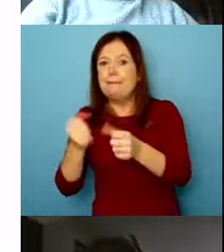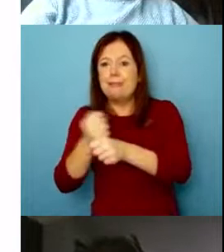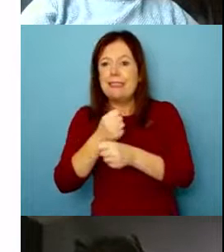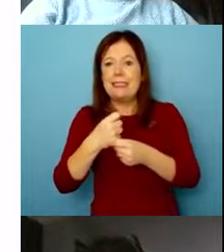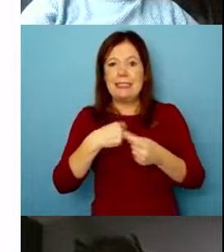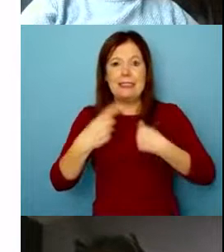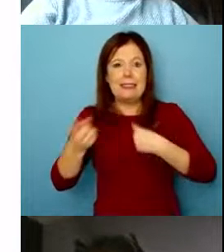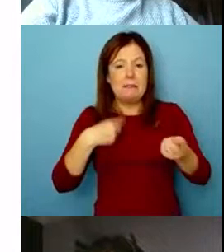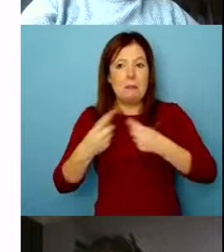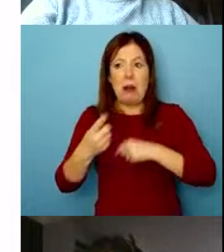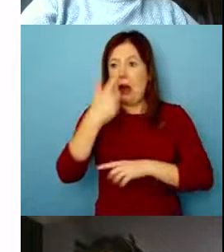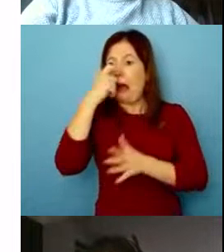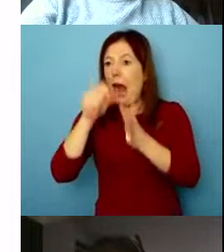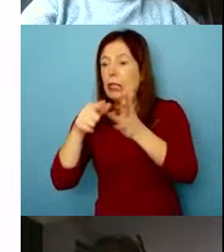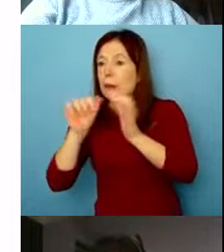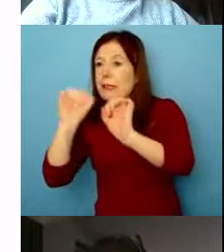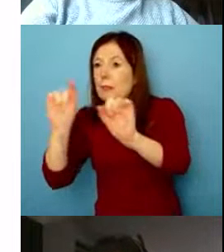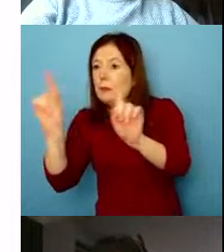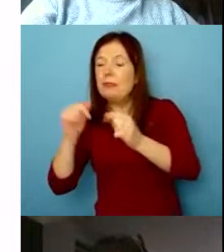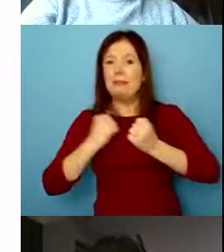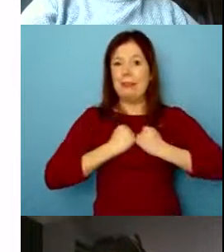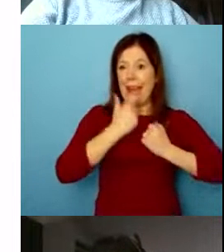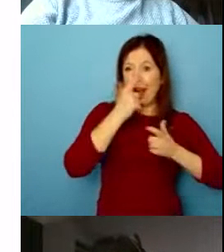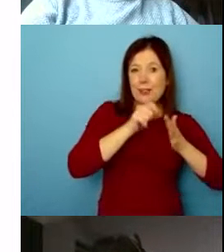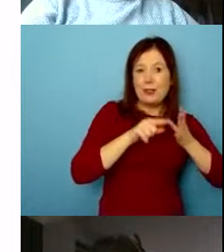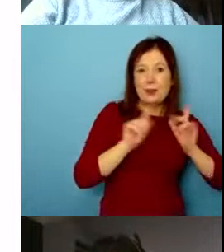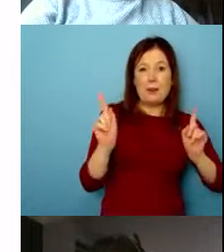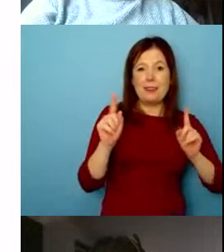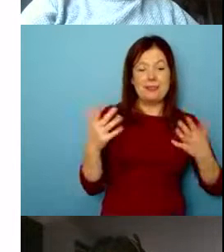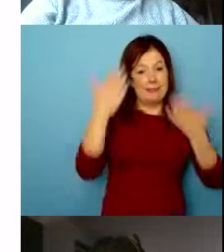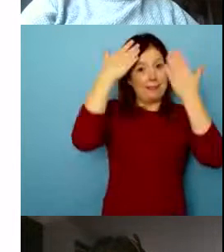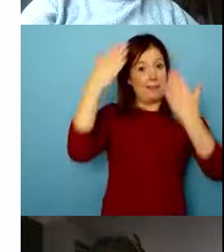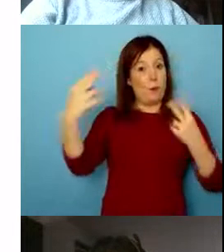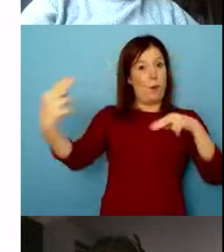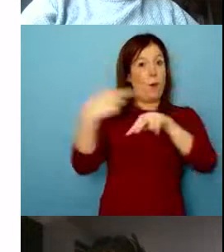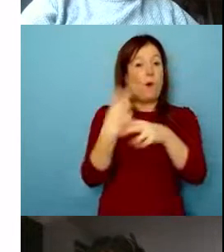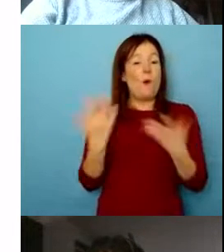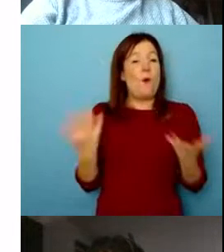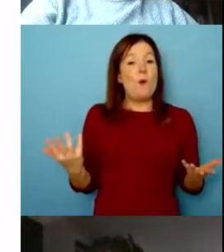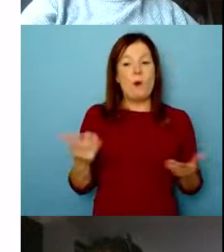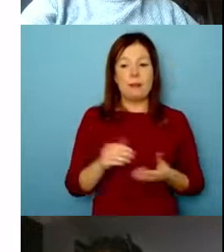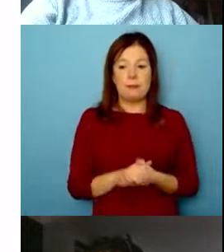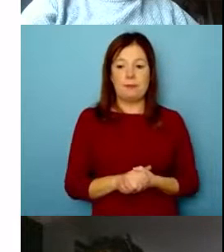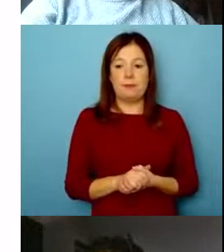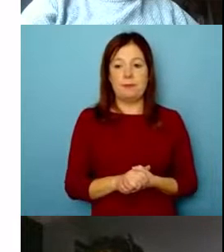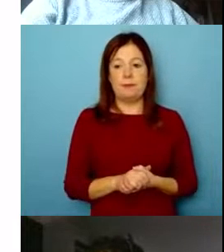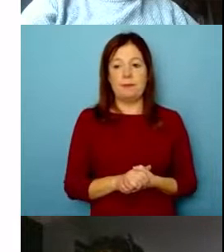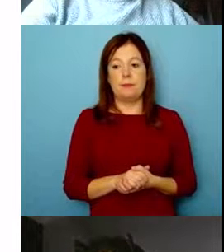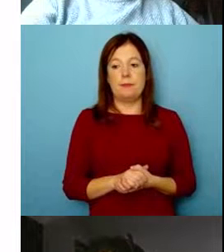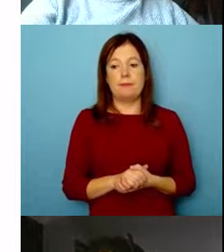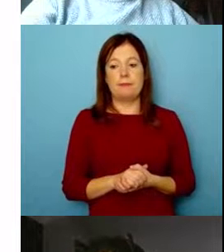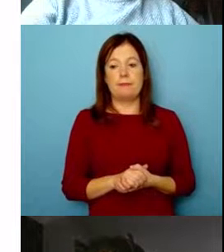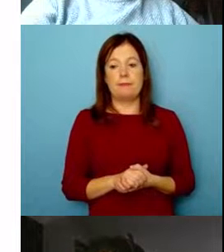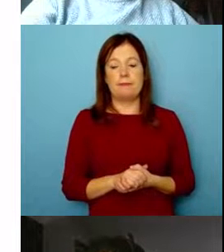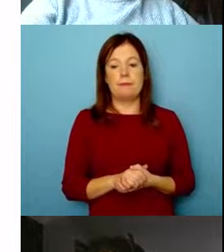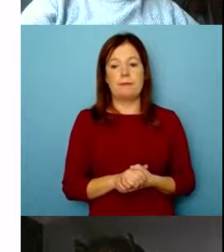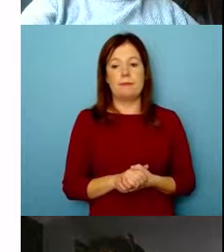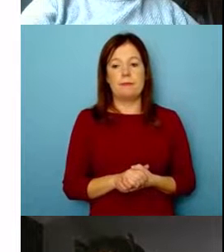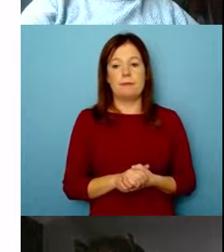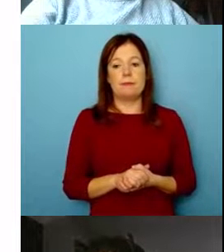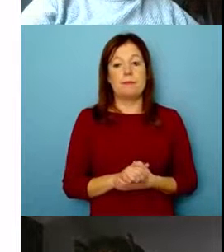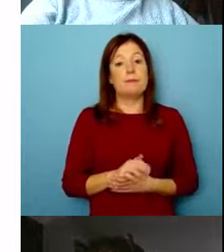of each other's capabilities in this respect. Also, at present, there's only very, very